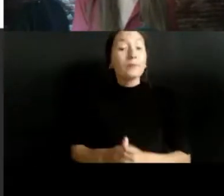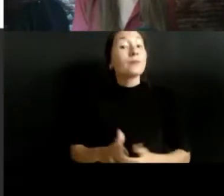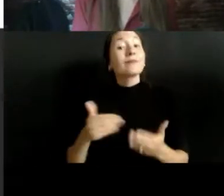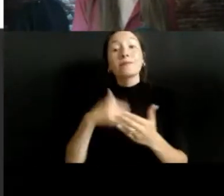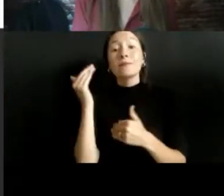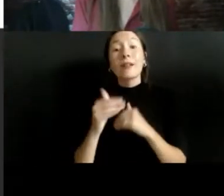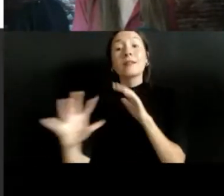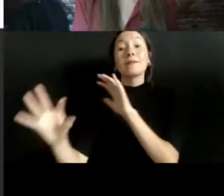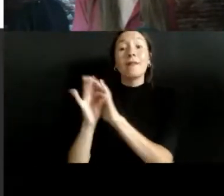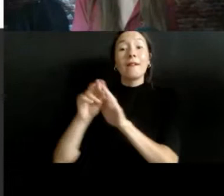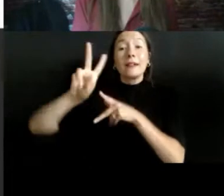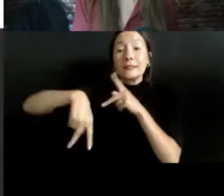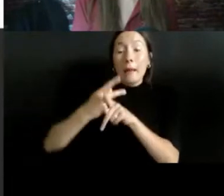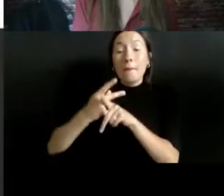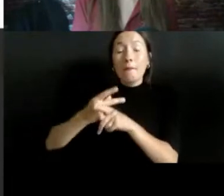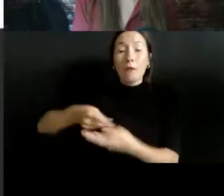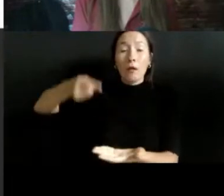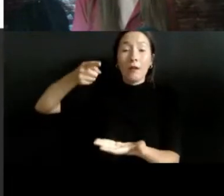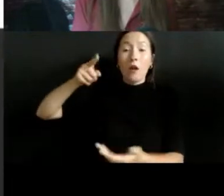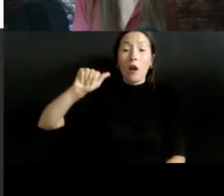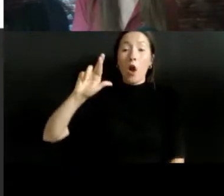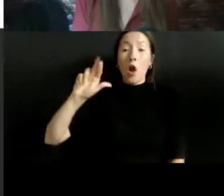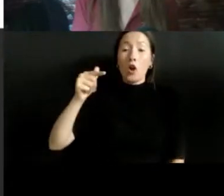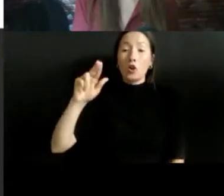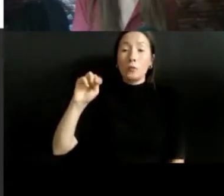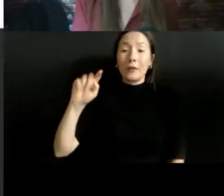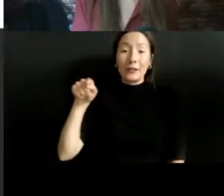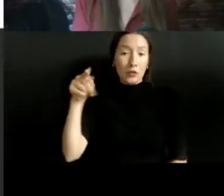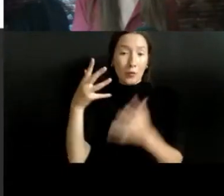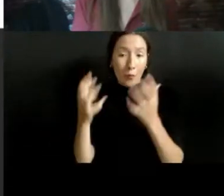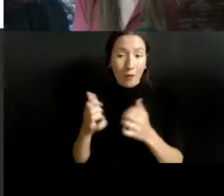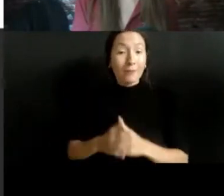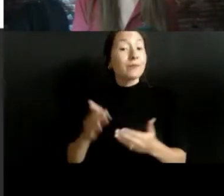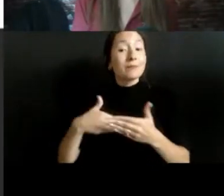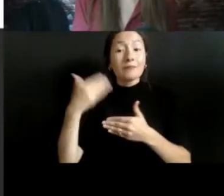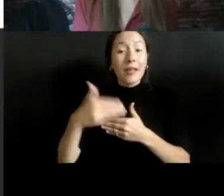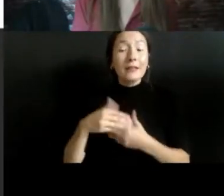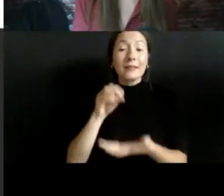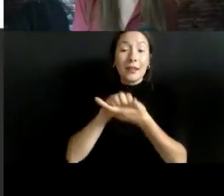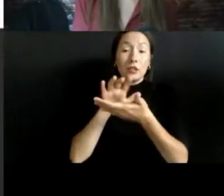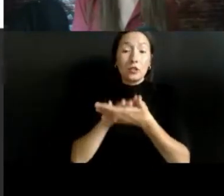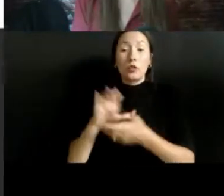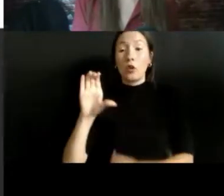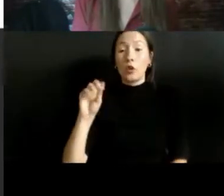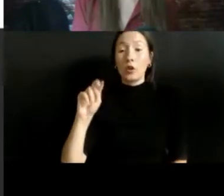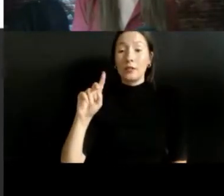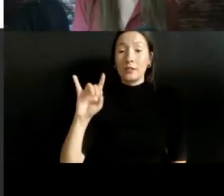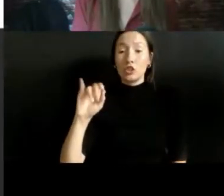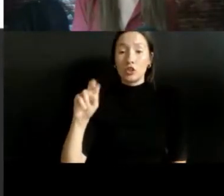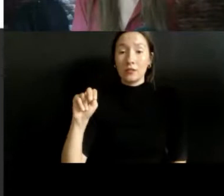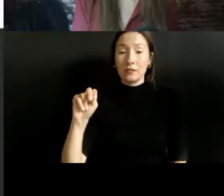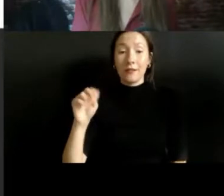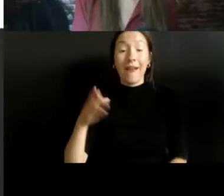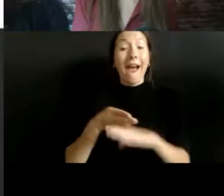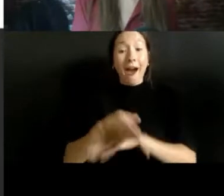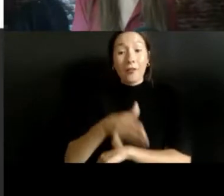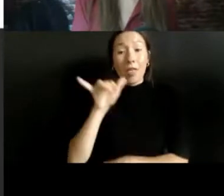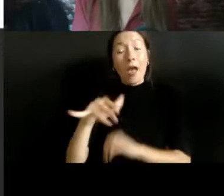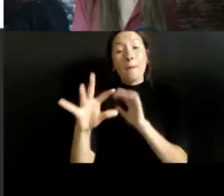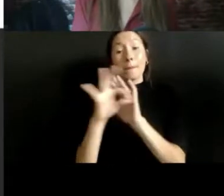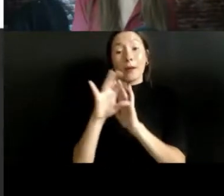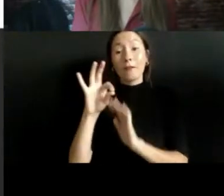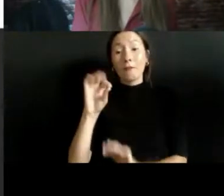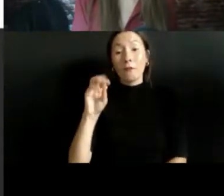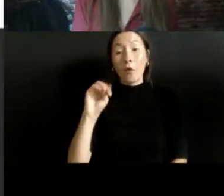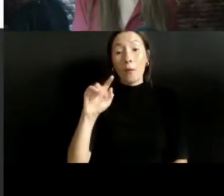the type of argument you want. Next, enter the condition. From there, pick the formatting you